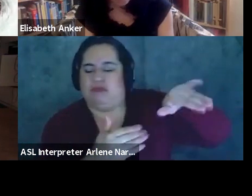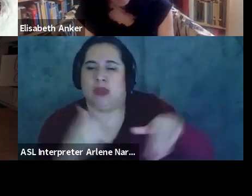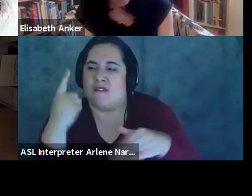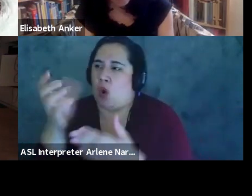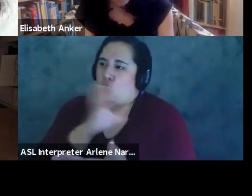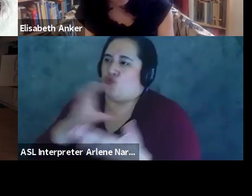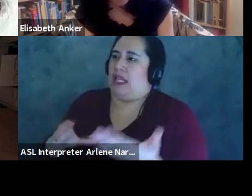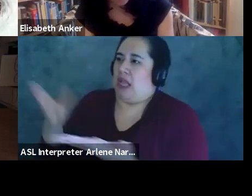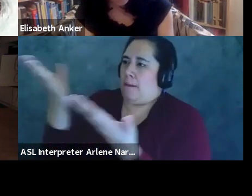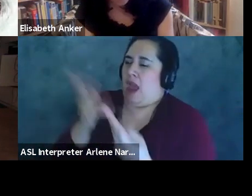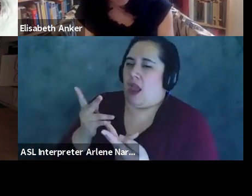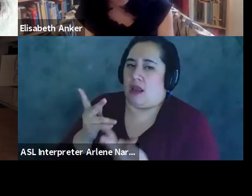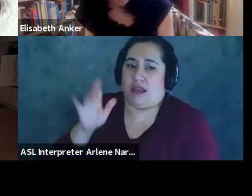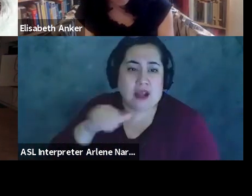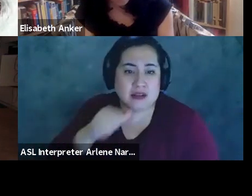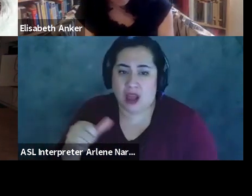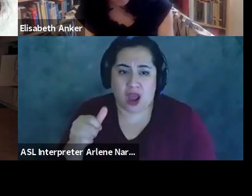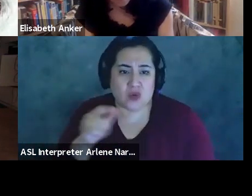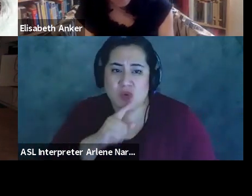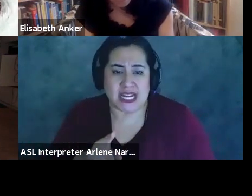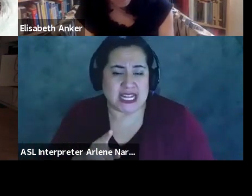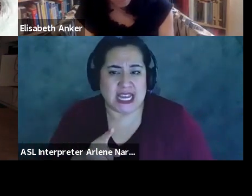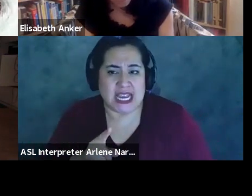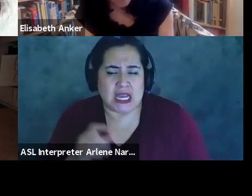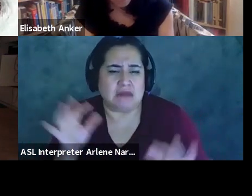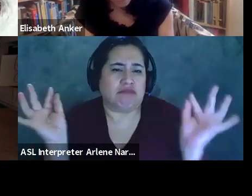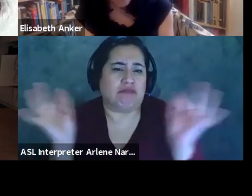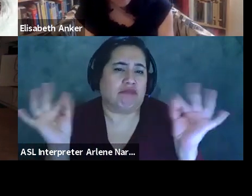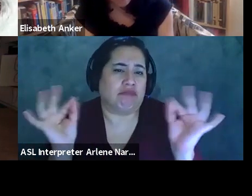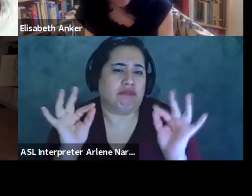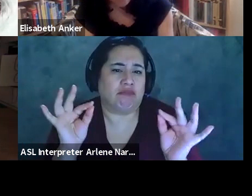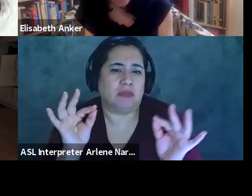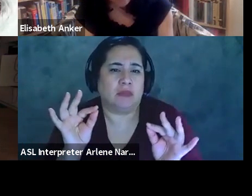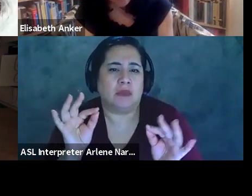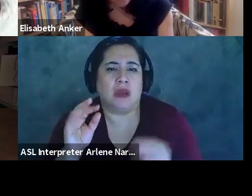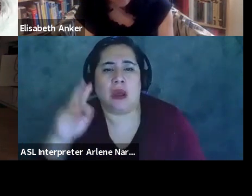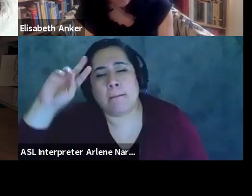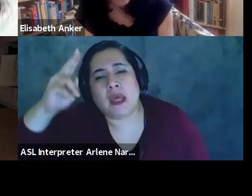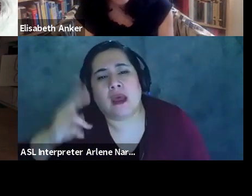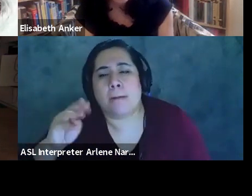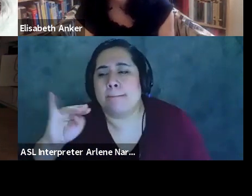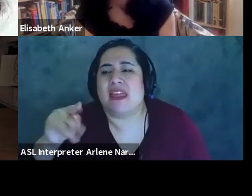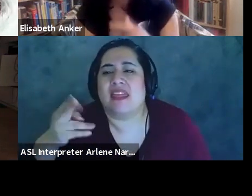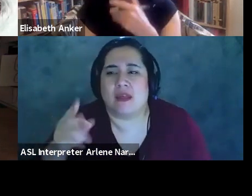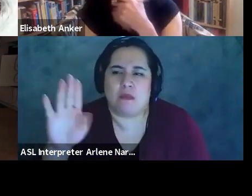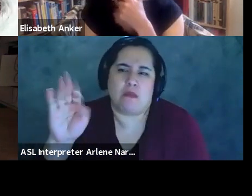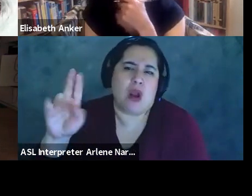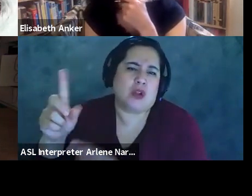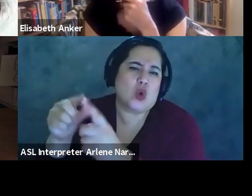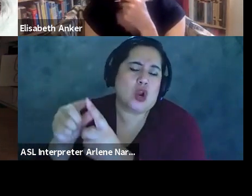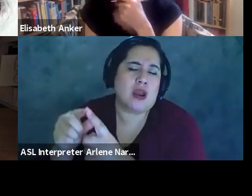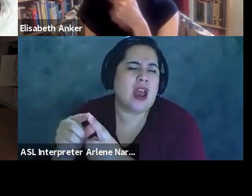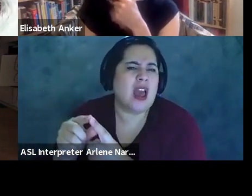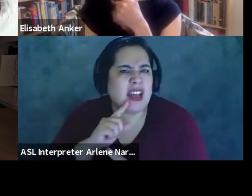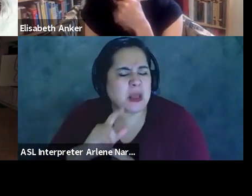a marginal belief or a small myth, to use Brad's term. It's one of the